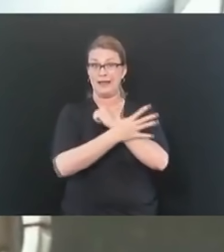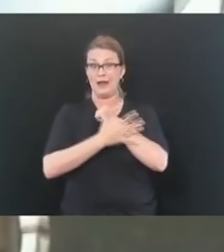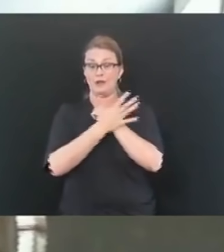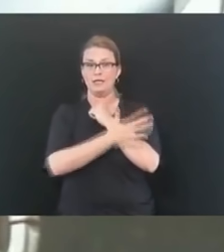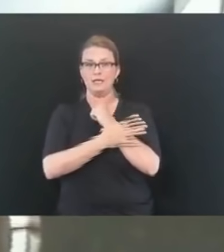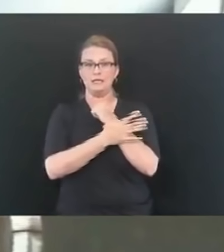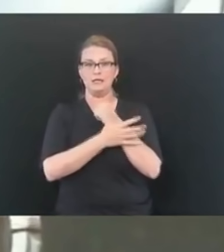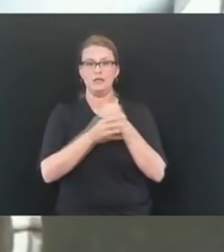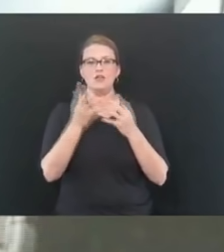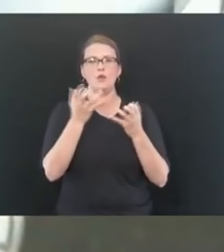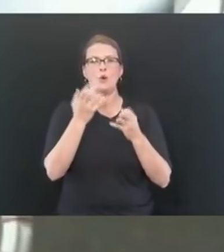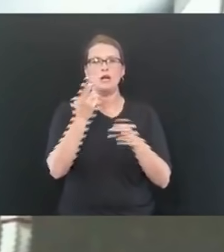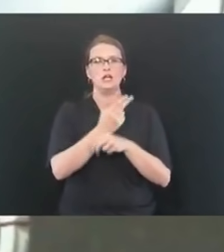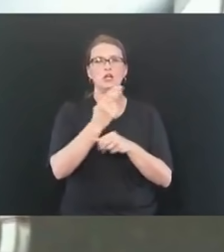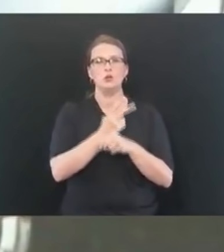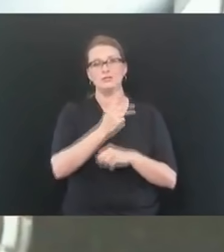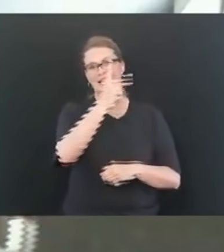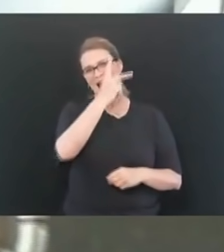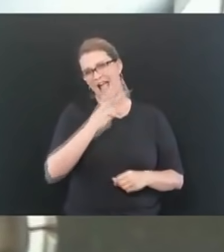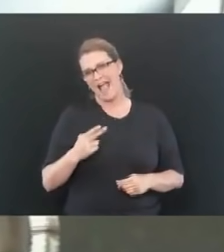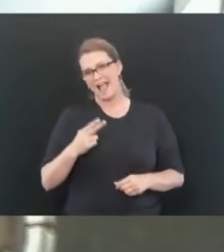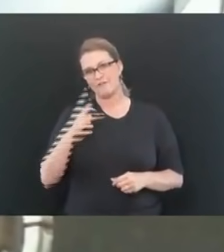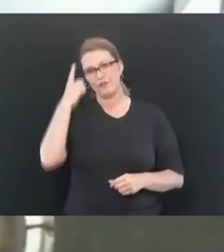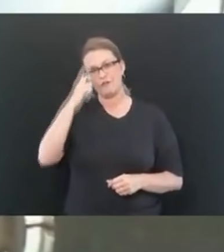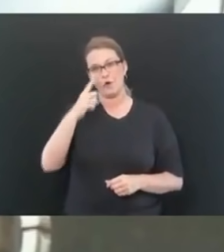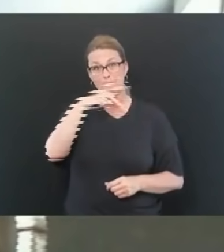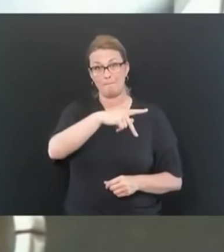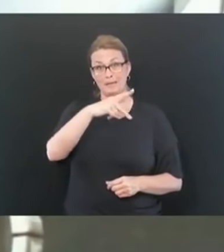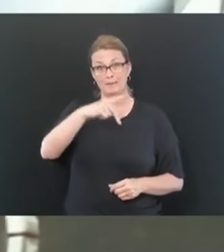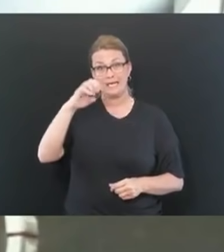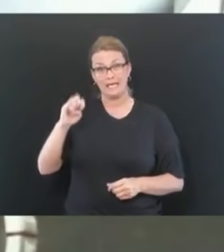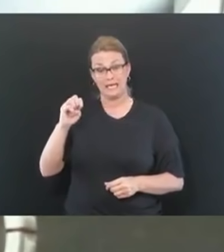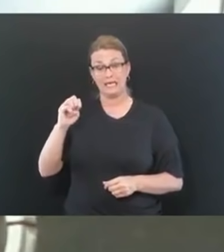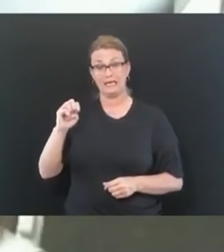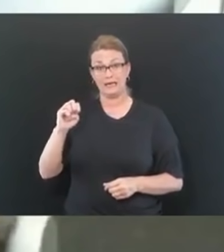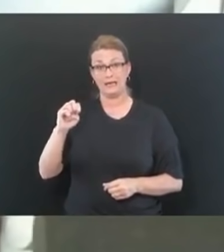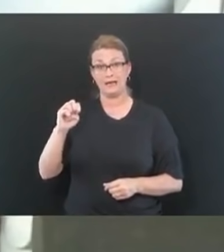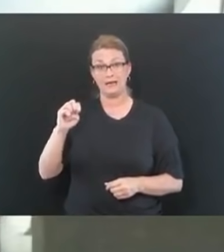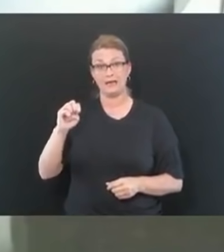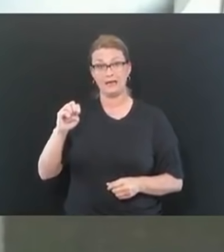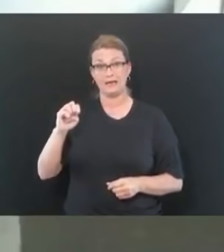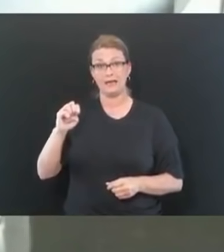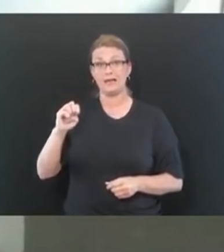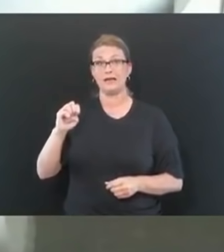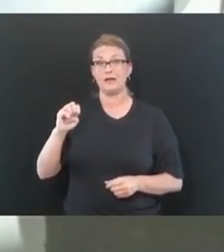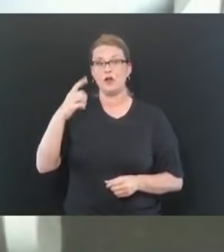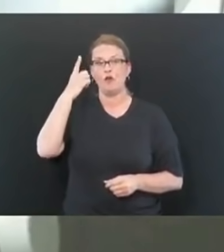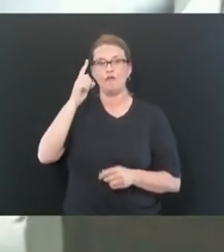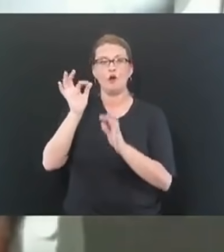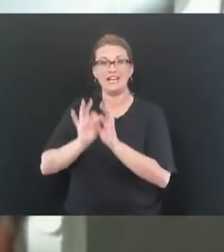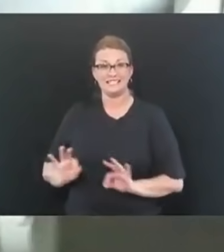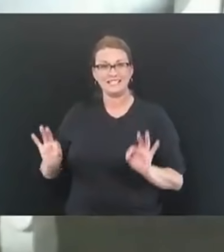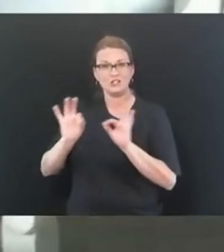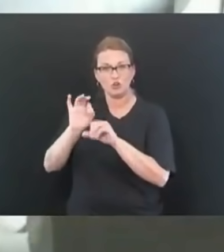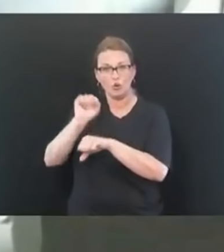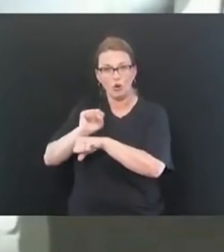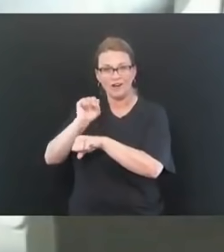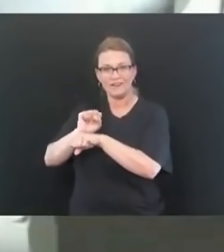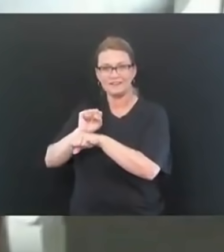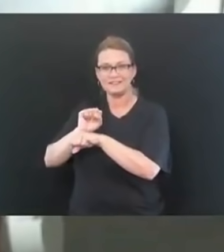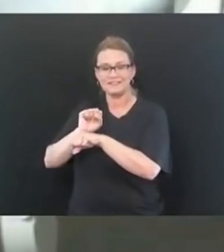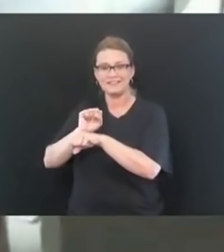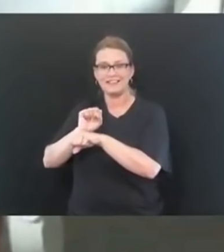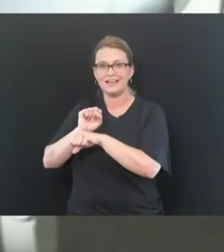to use half of that for personal protective equipment for essential workers, but not